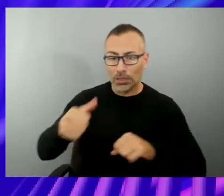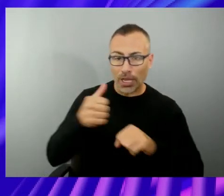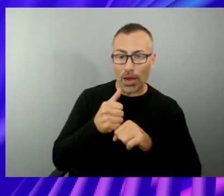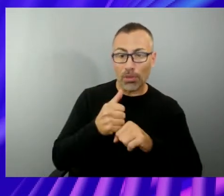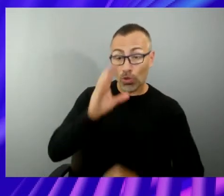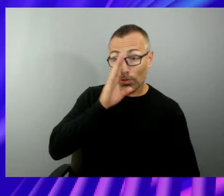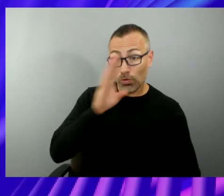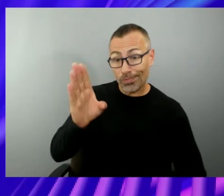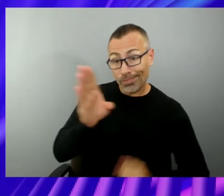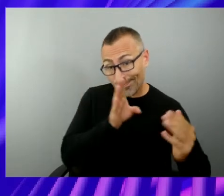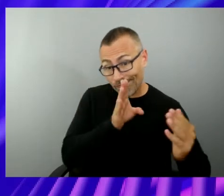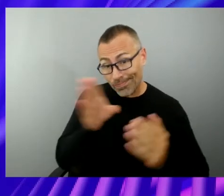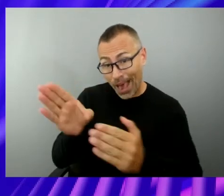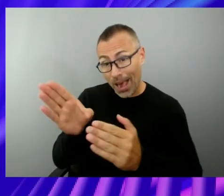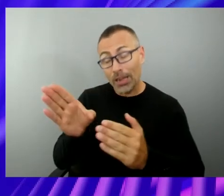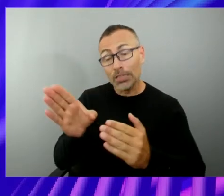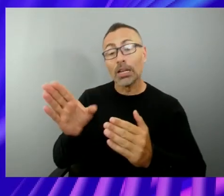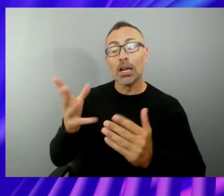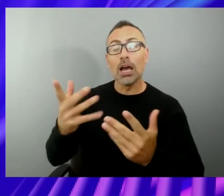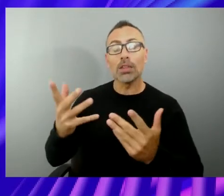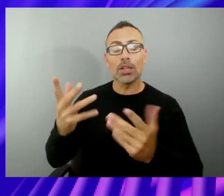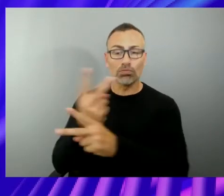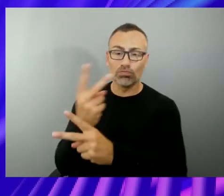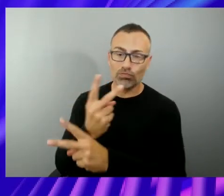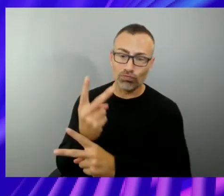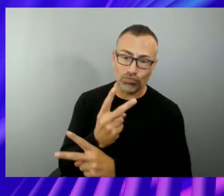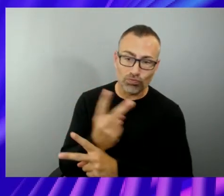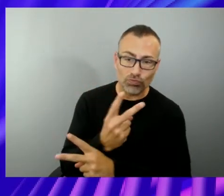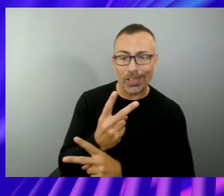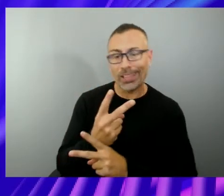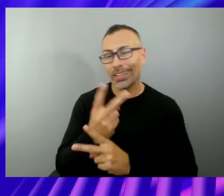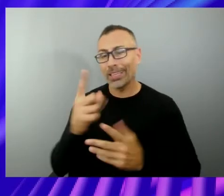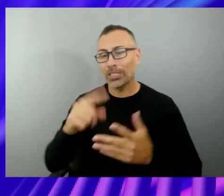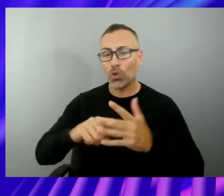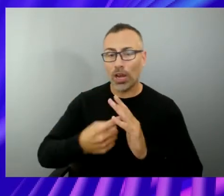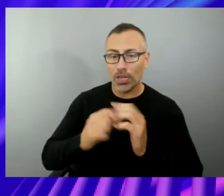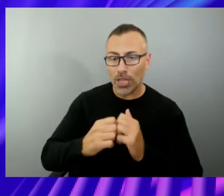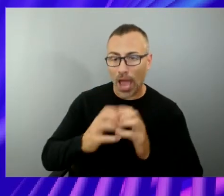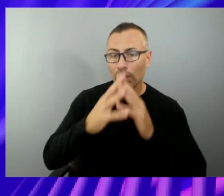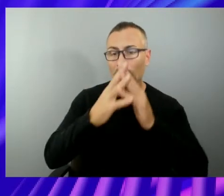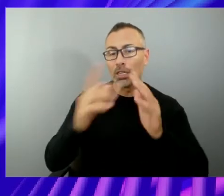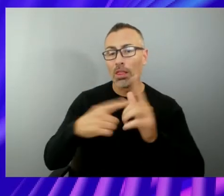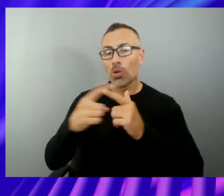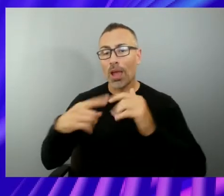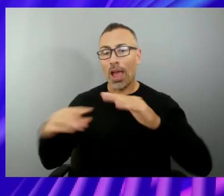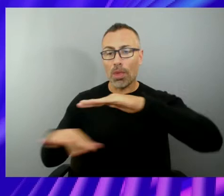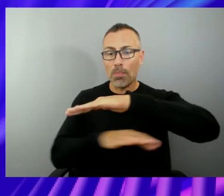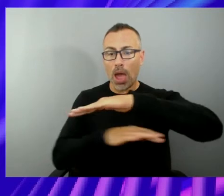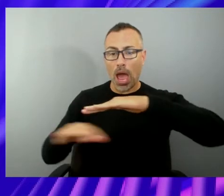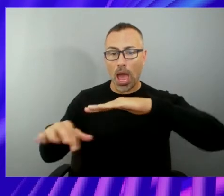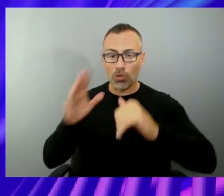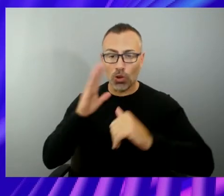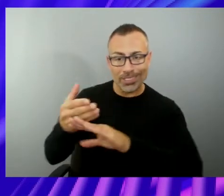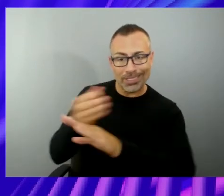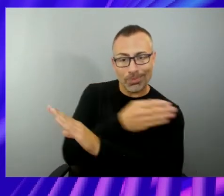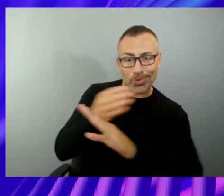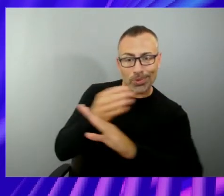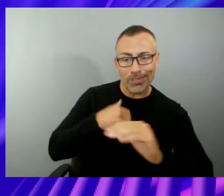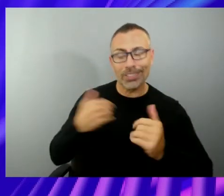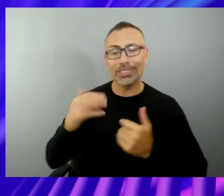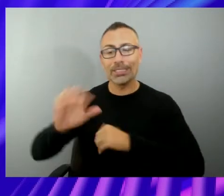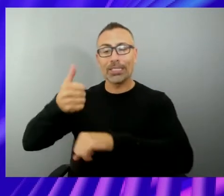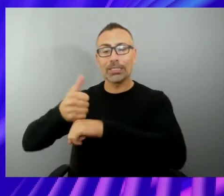it calculates the activations, and then there is a backward pass which does the gradients and updates the weights and all. So there is